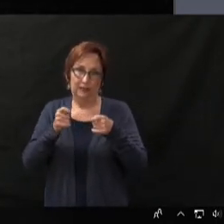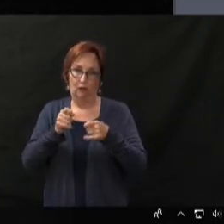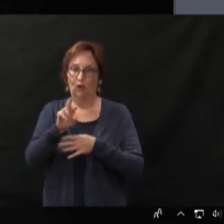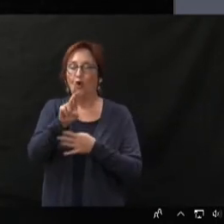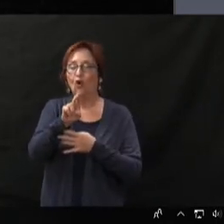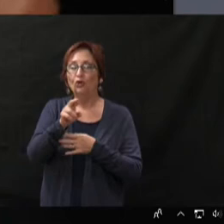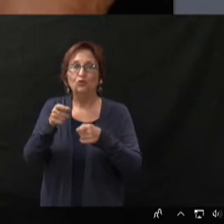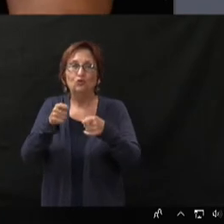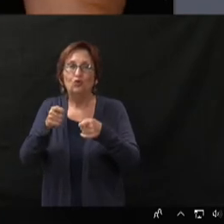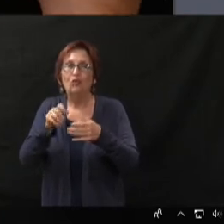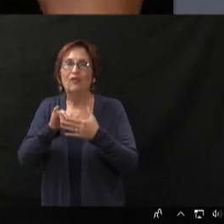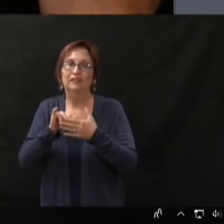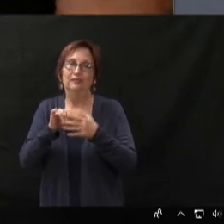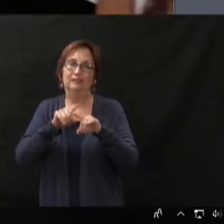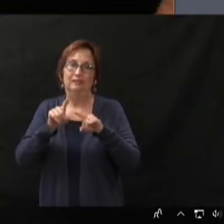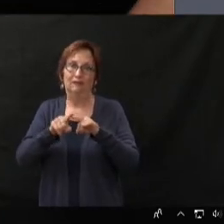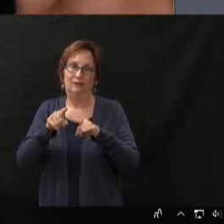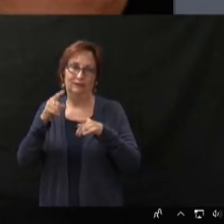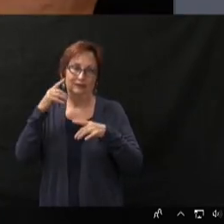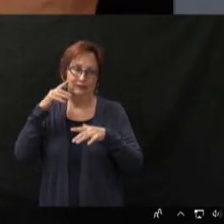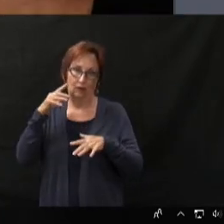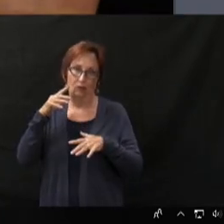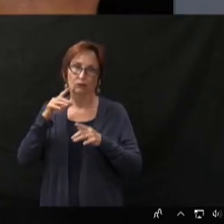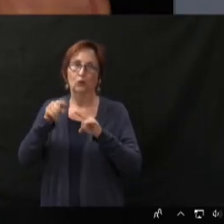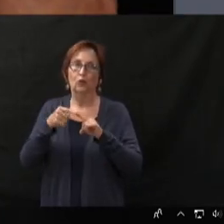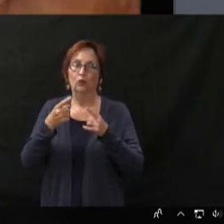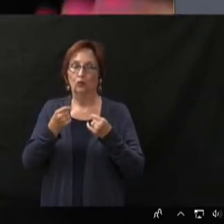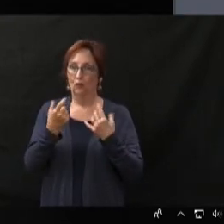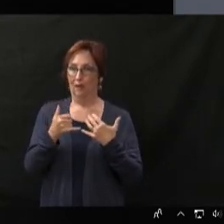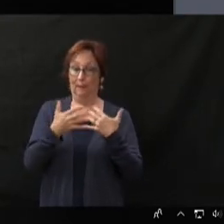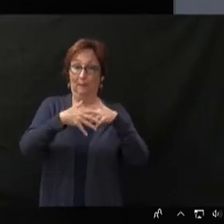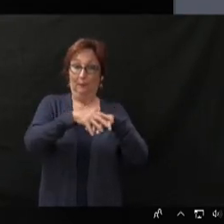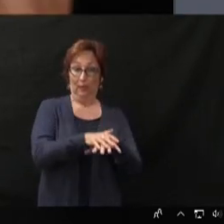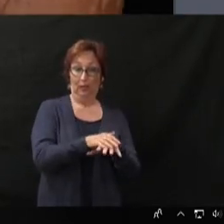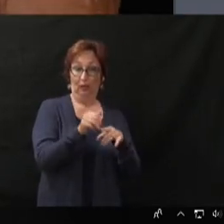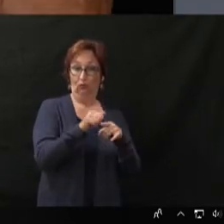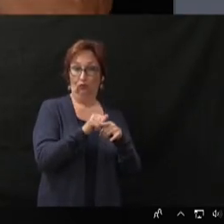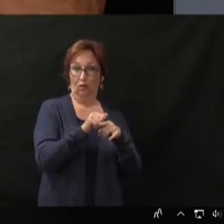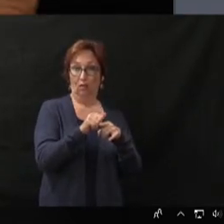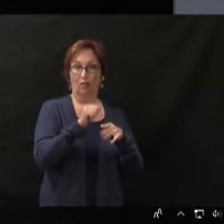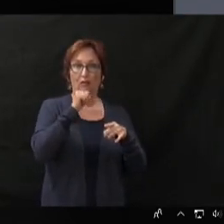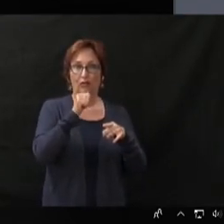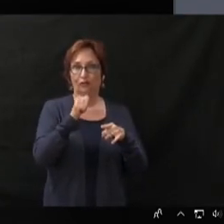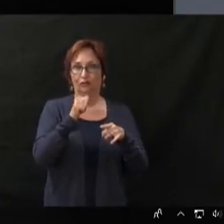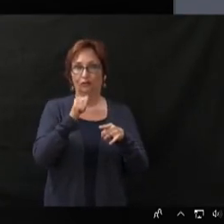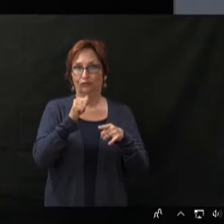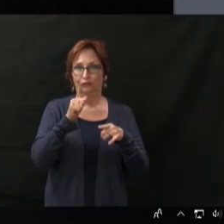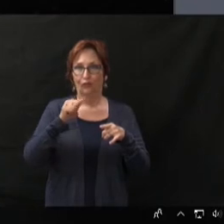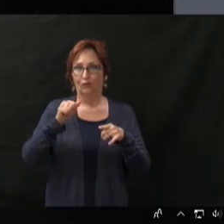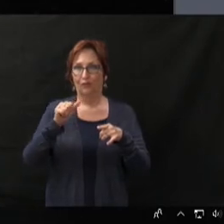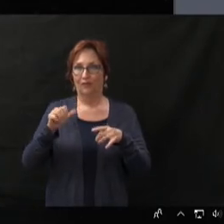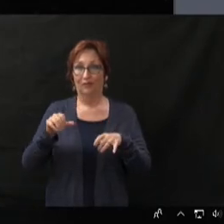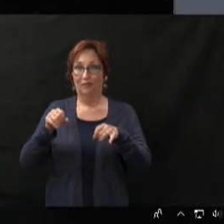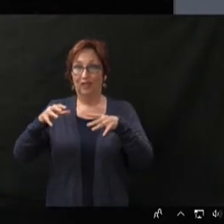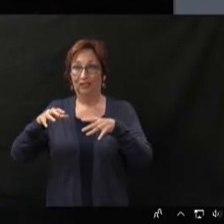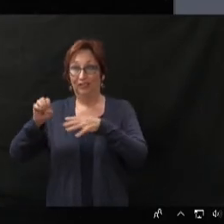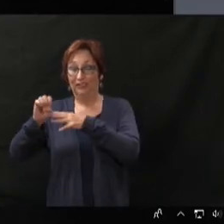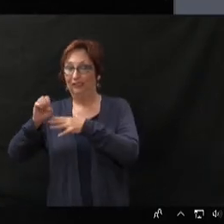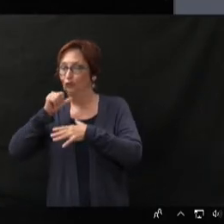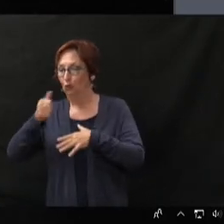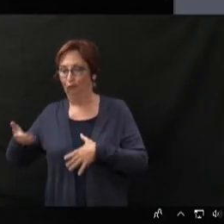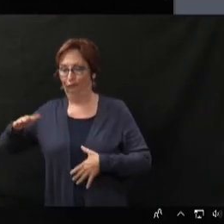sound. So when you do the blending drill, don't turn the magic E over when there's an R controlled right